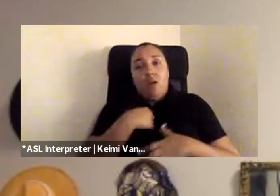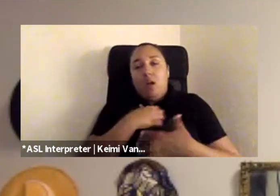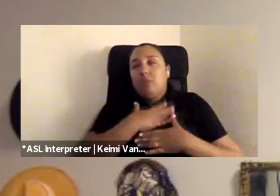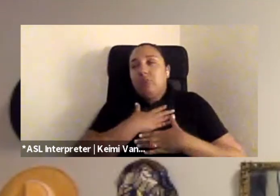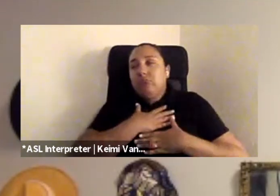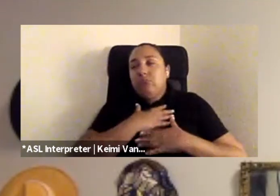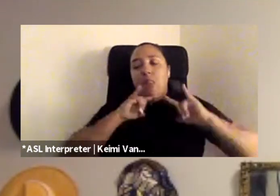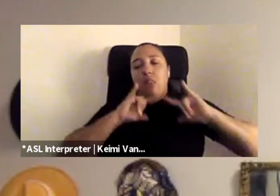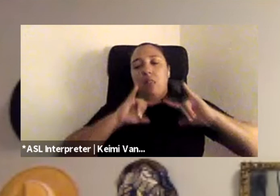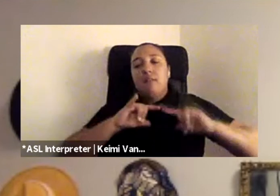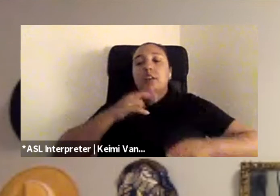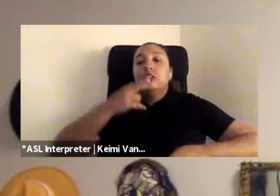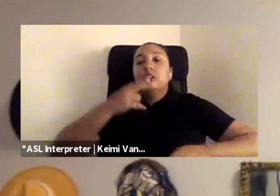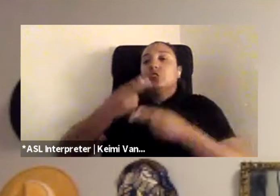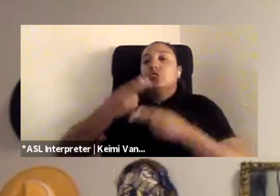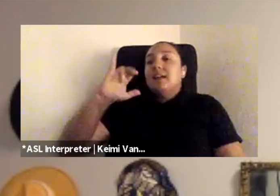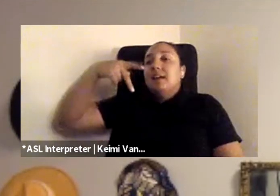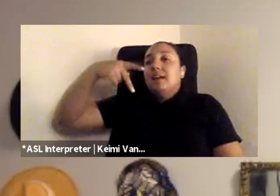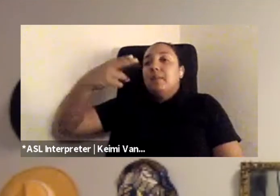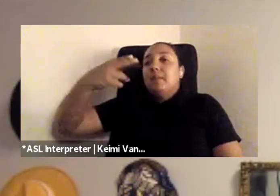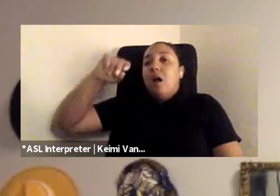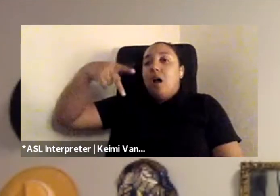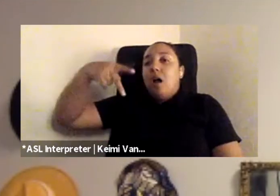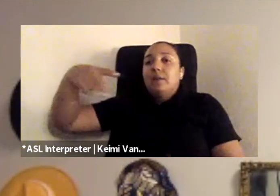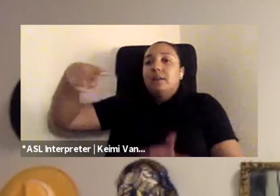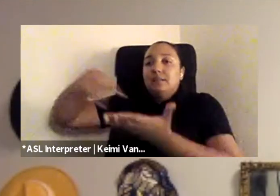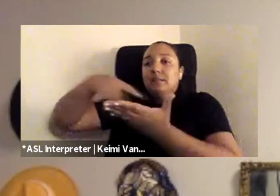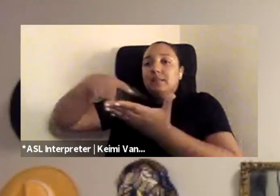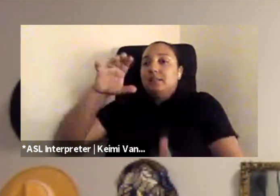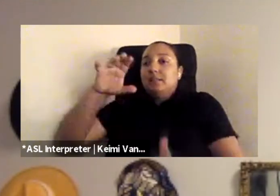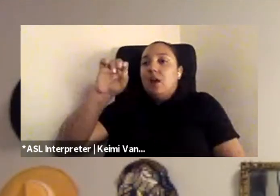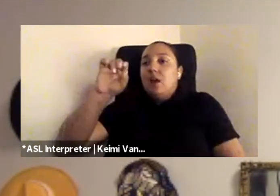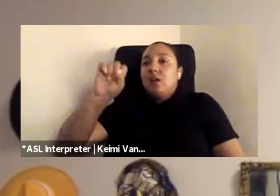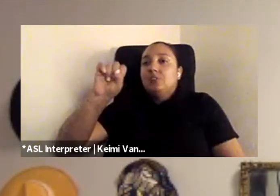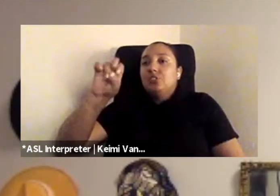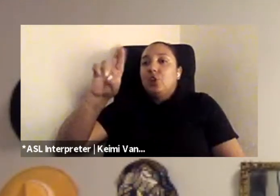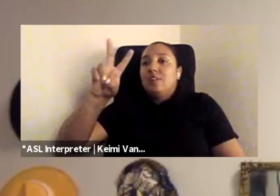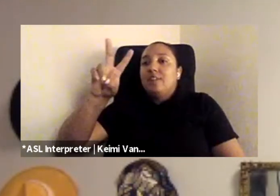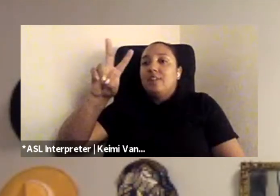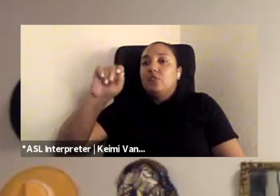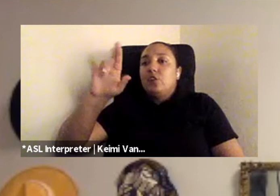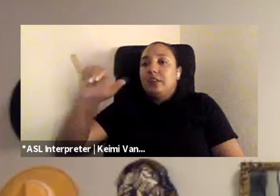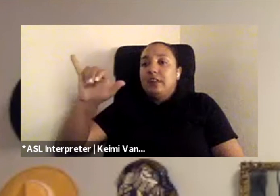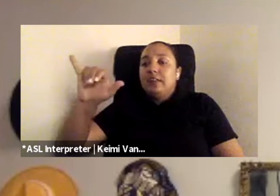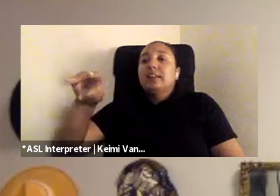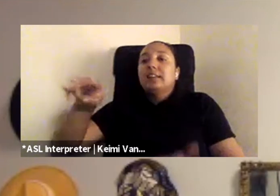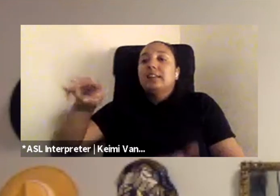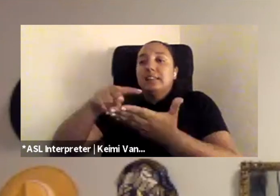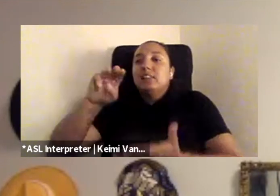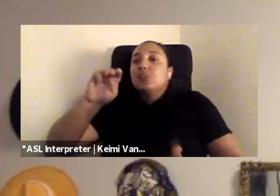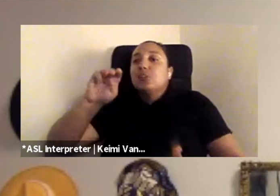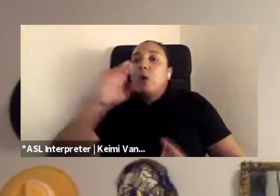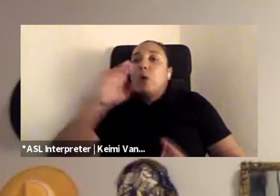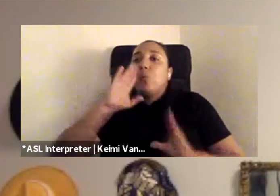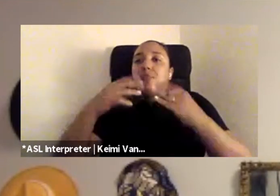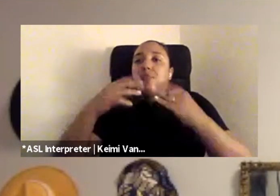Hip Hop Dance Conservatory's Dance Mart that will provide free groceries for dancers.